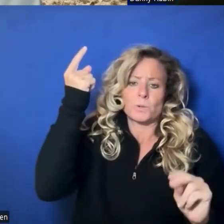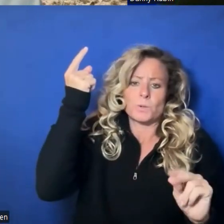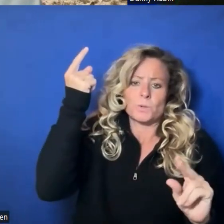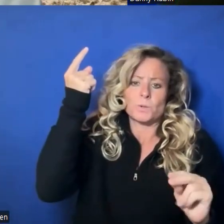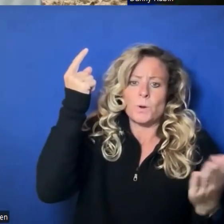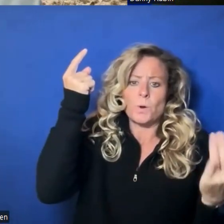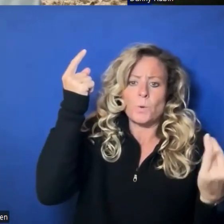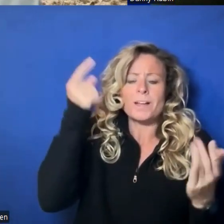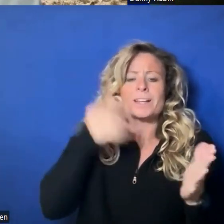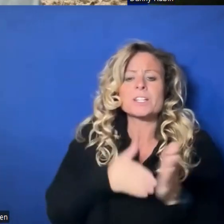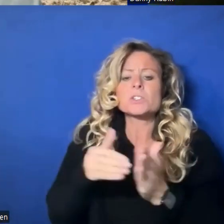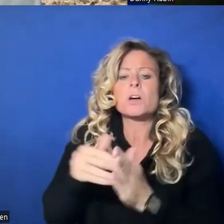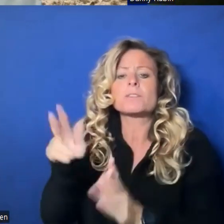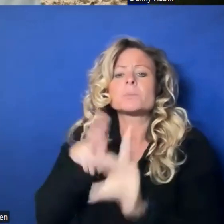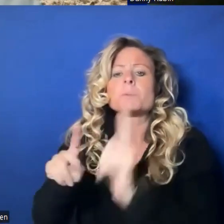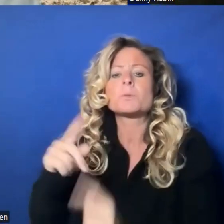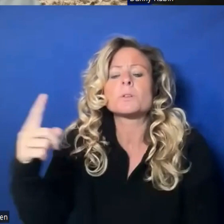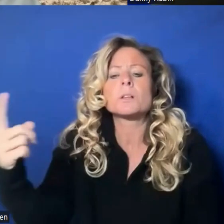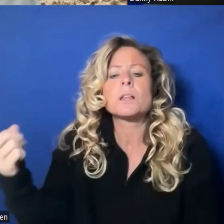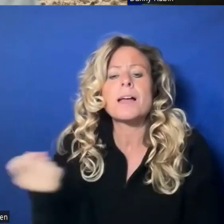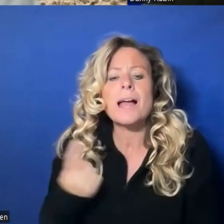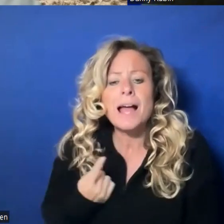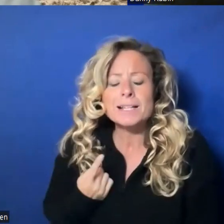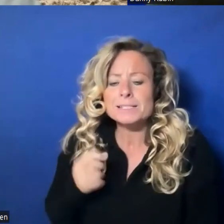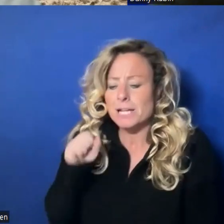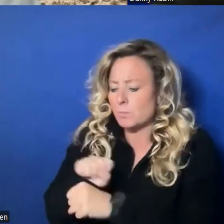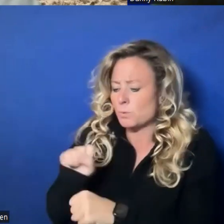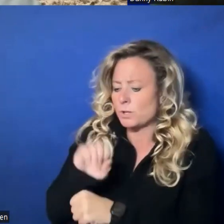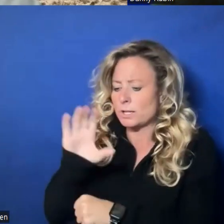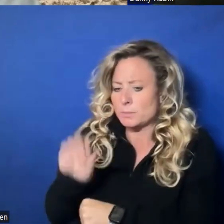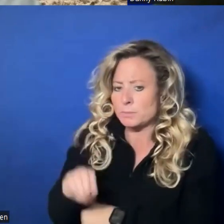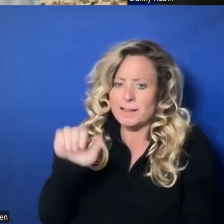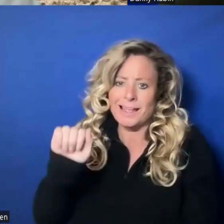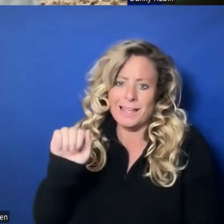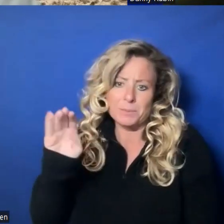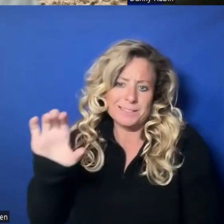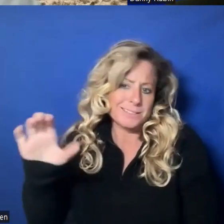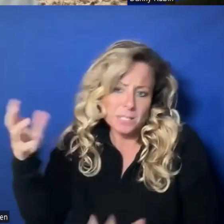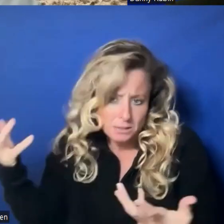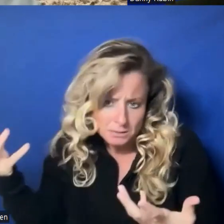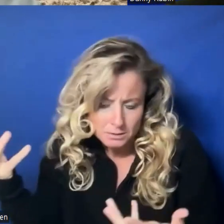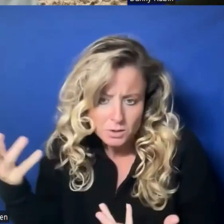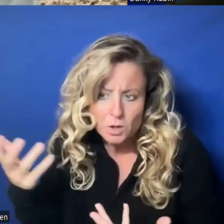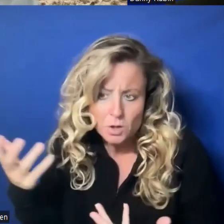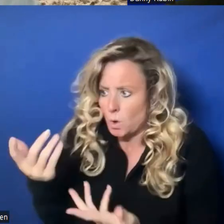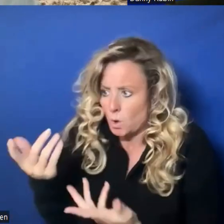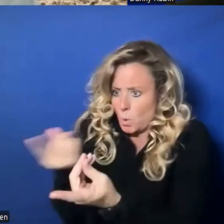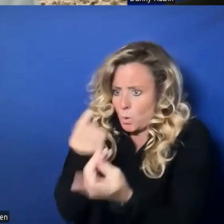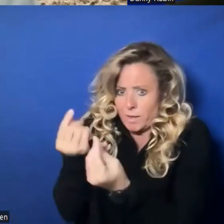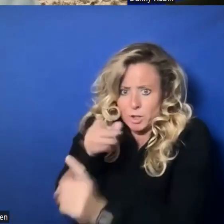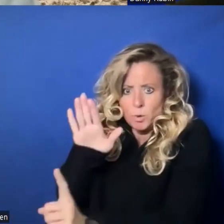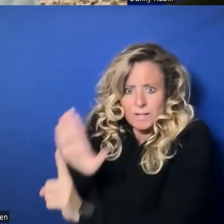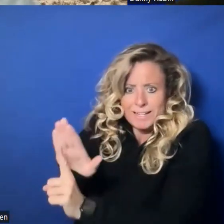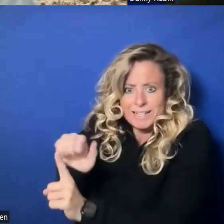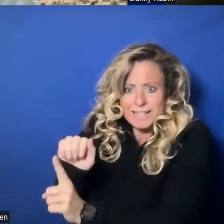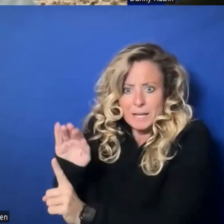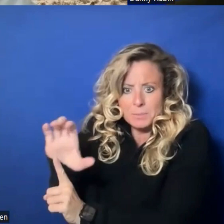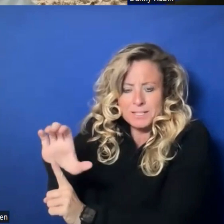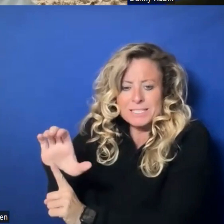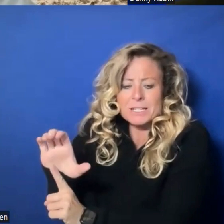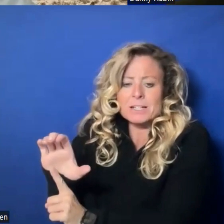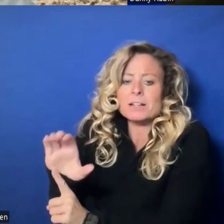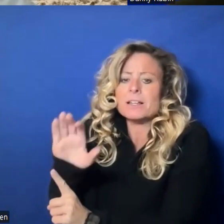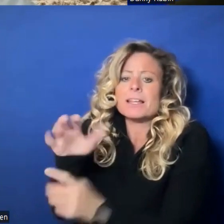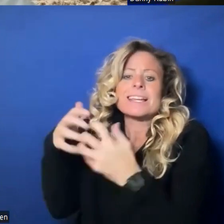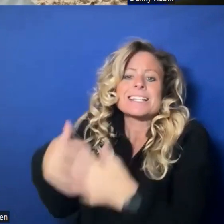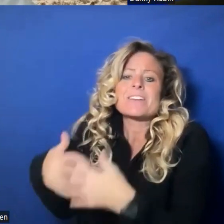often someone will answer, I am working in a company named ABC. What they are doing, it's a factory